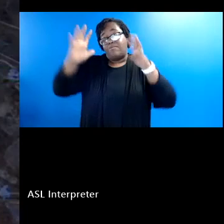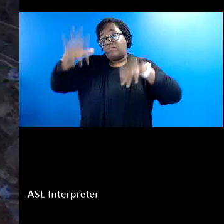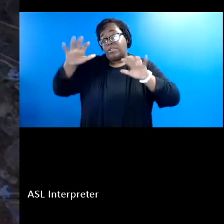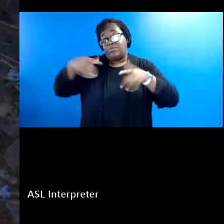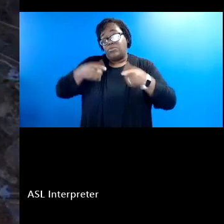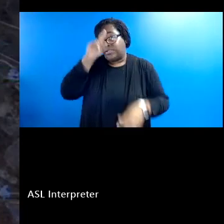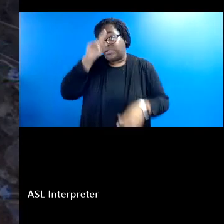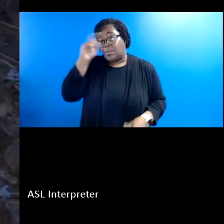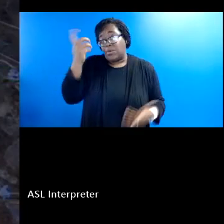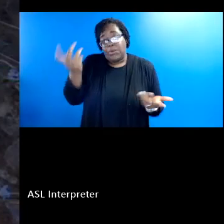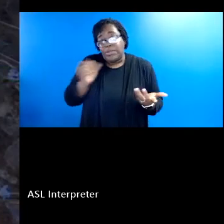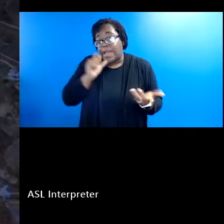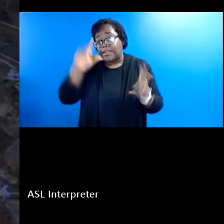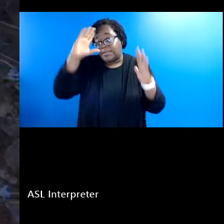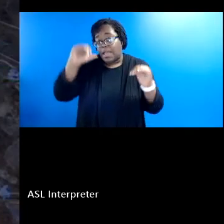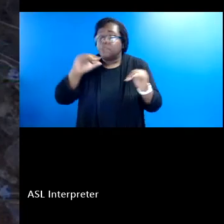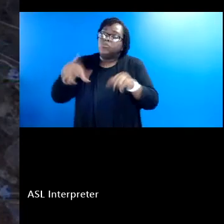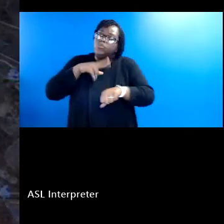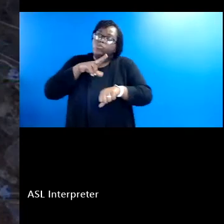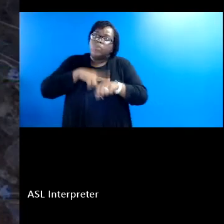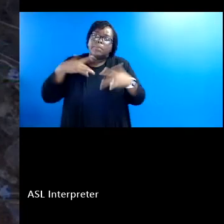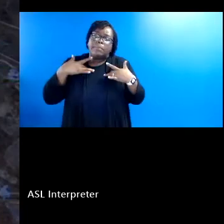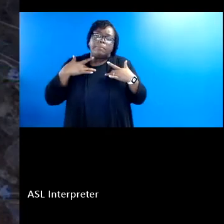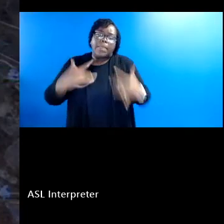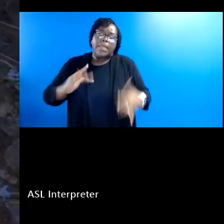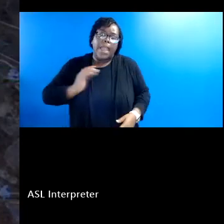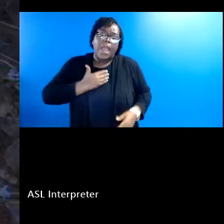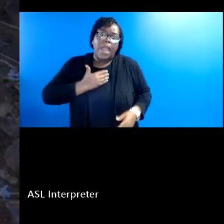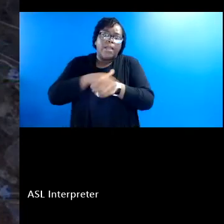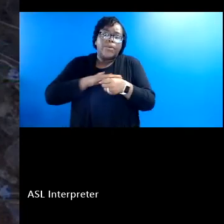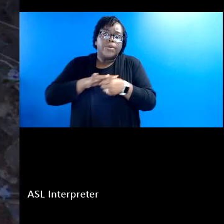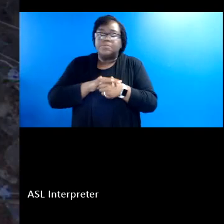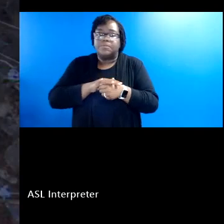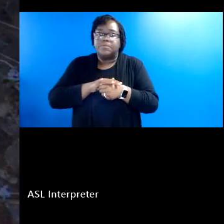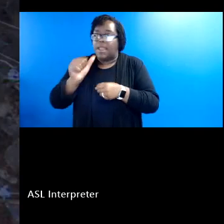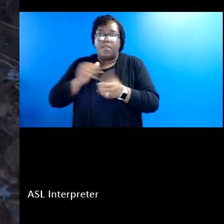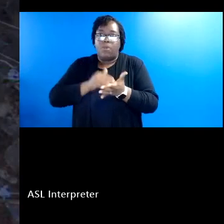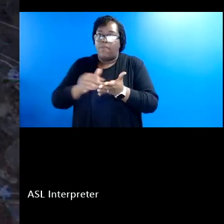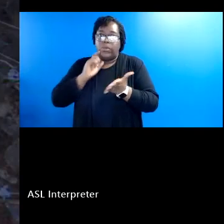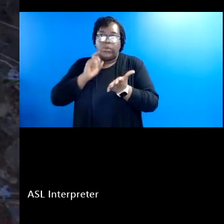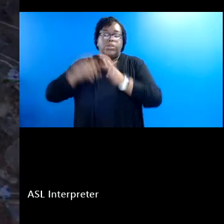summer, as that is normal for our territory. We don't see a lot of precipitation in the